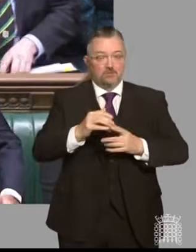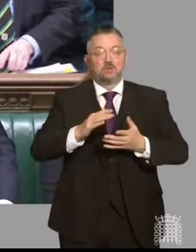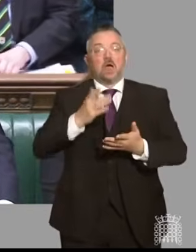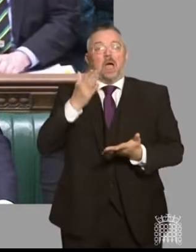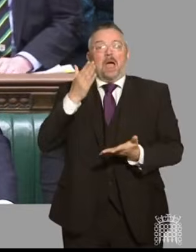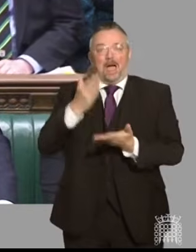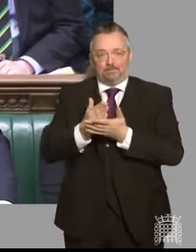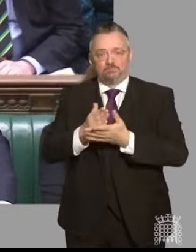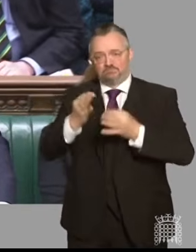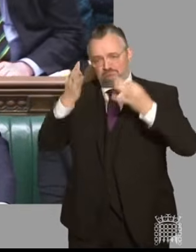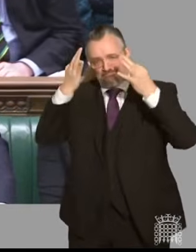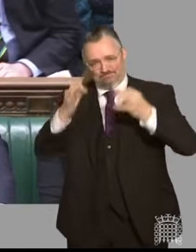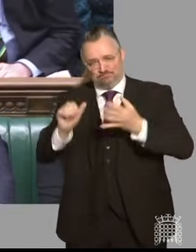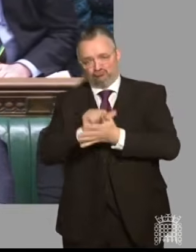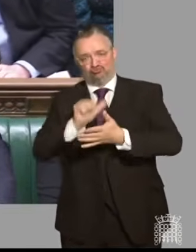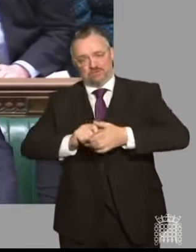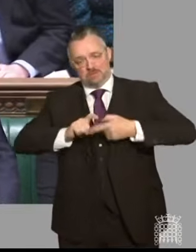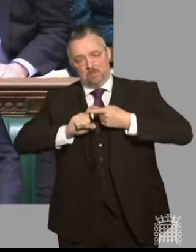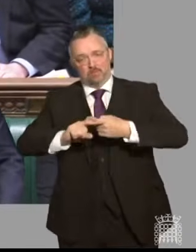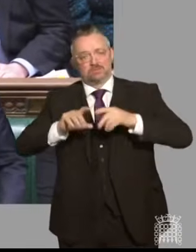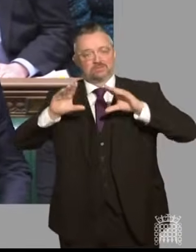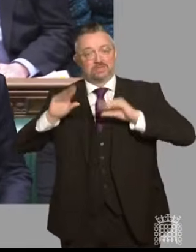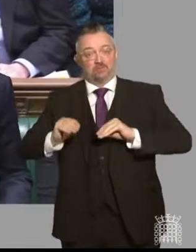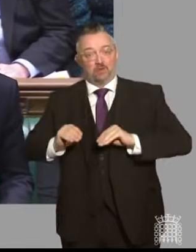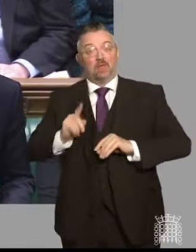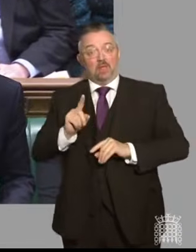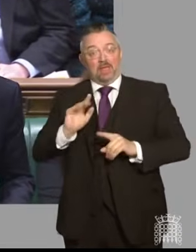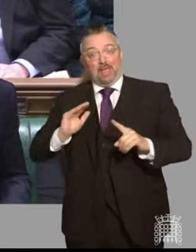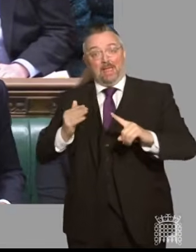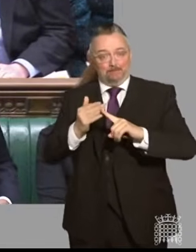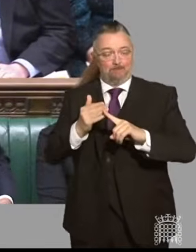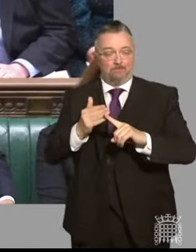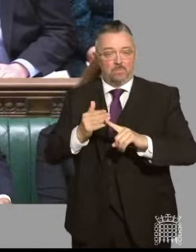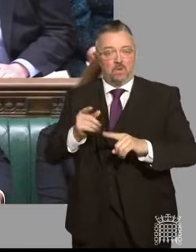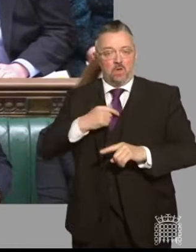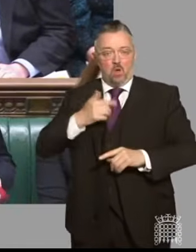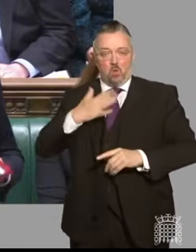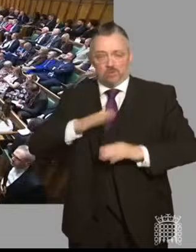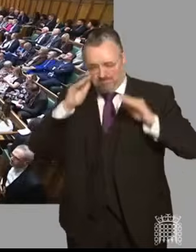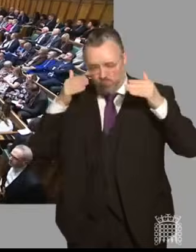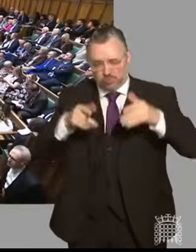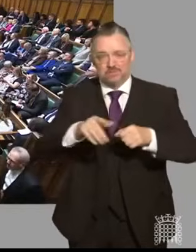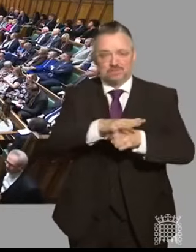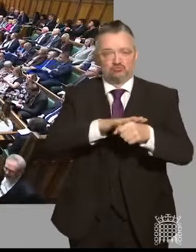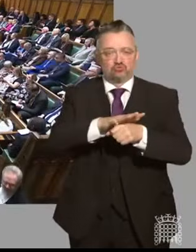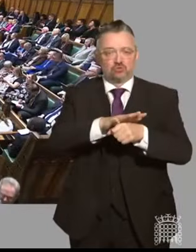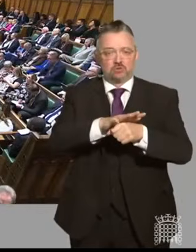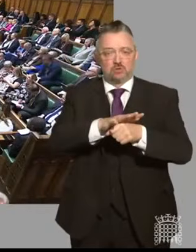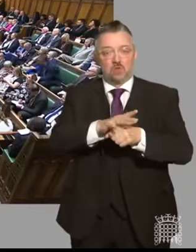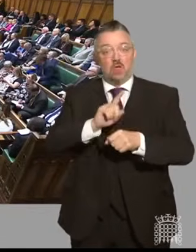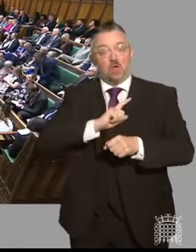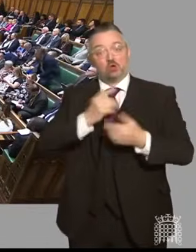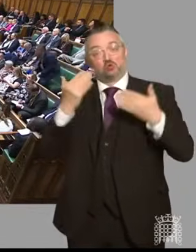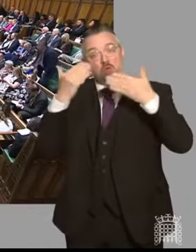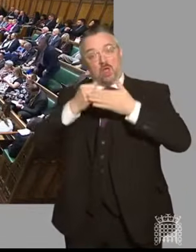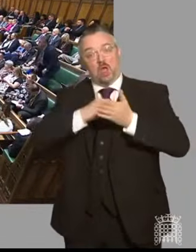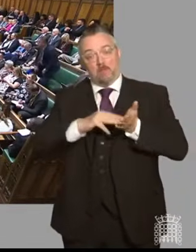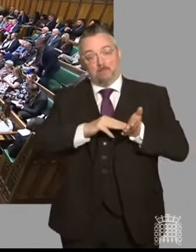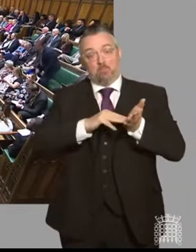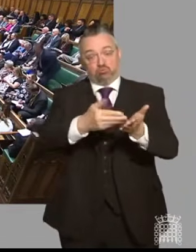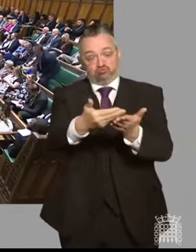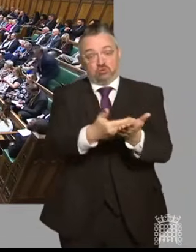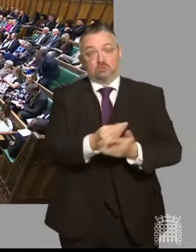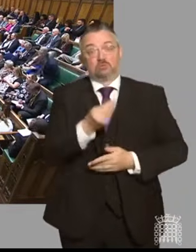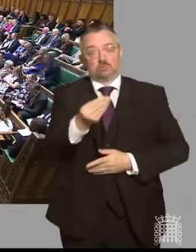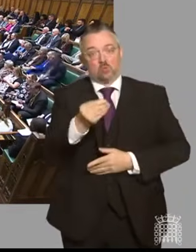That is what our diplomatic efforts are focused on, and that's what our motion tonight will reflect. Andrew Rosenberg.